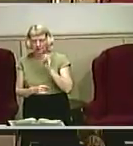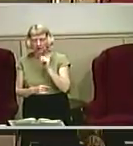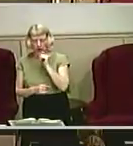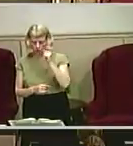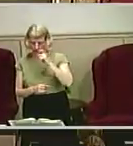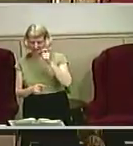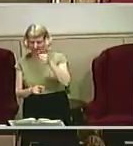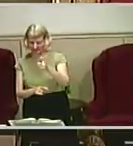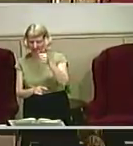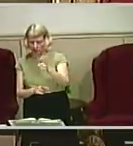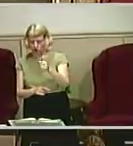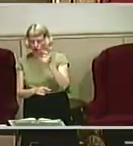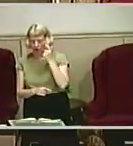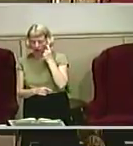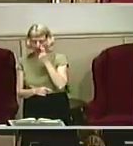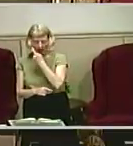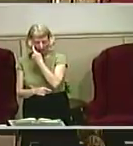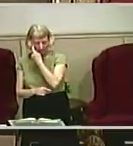wise in thine own eyes.